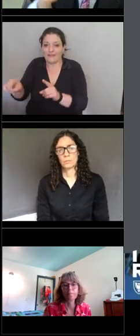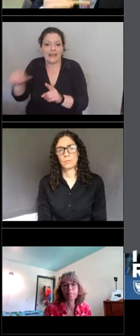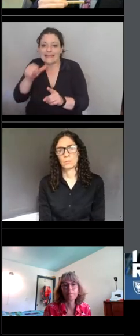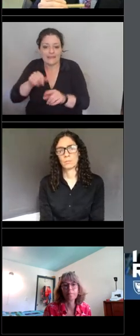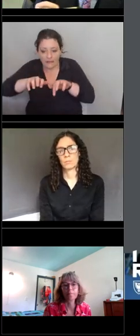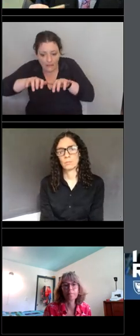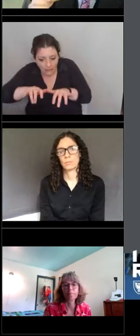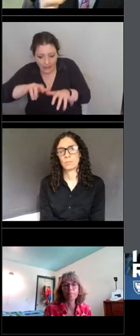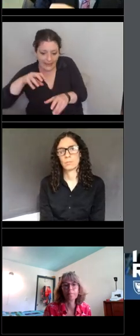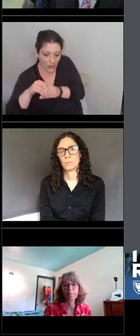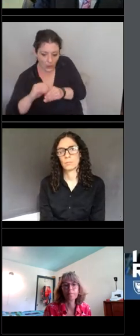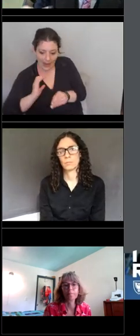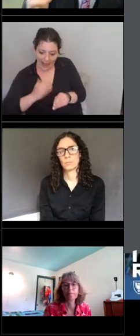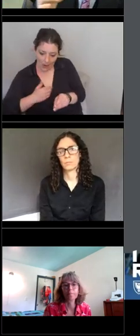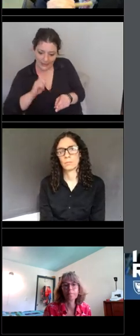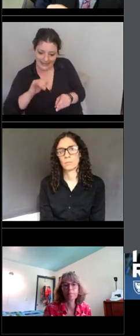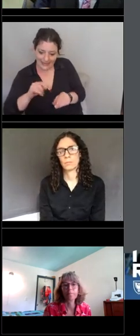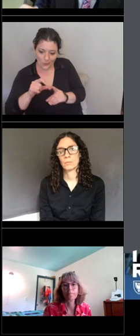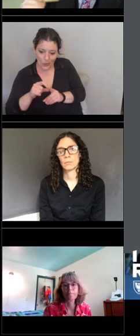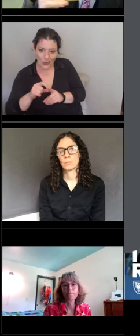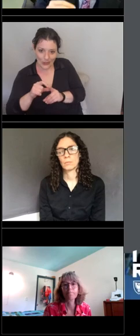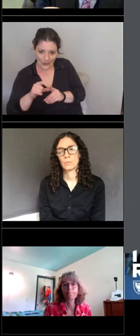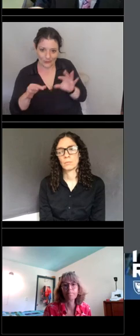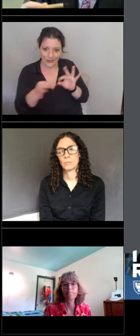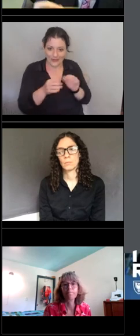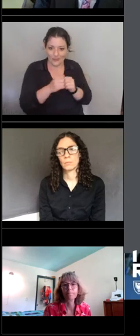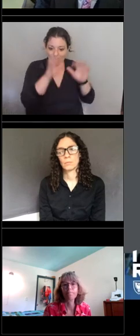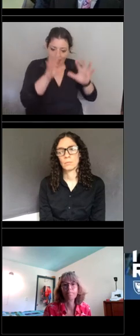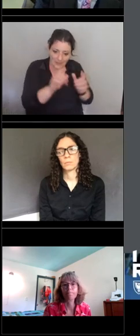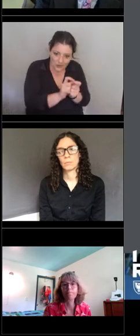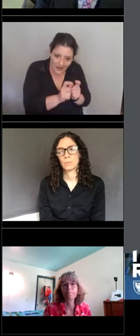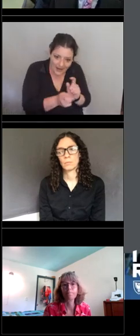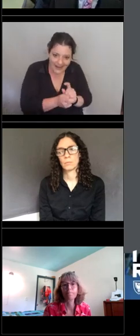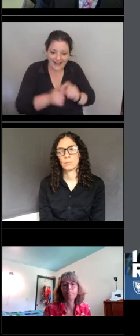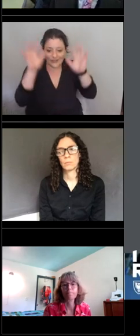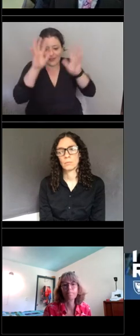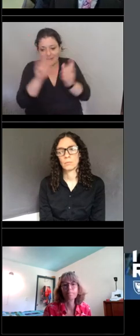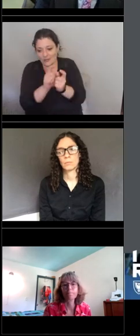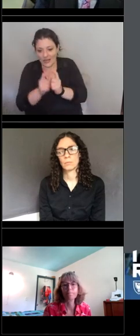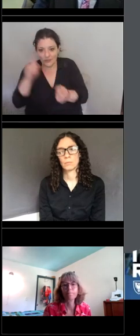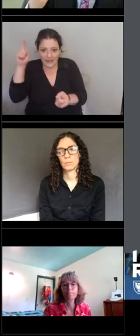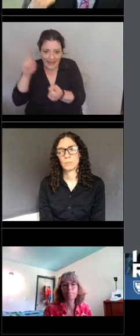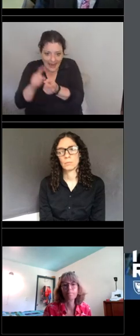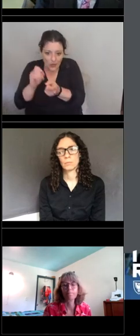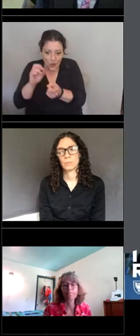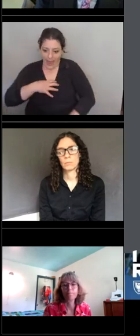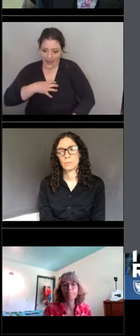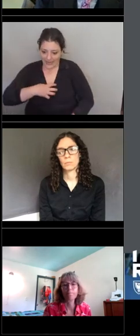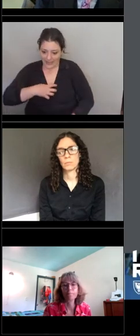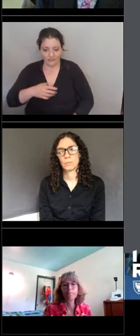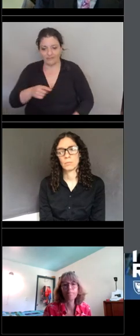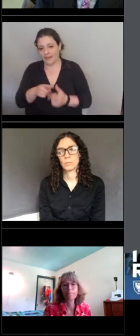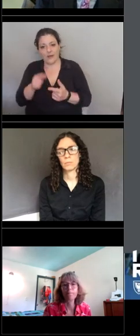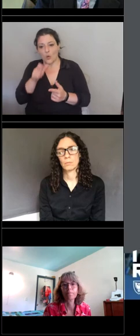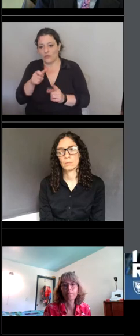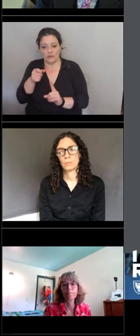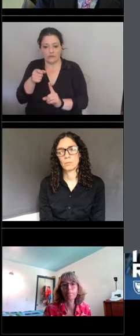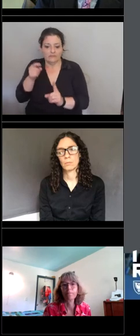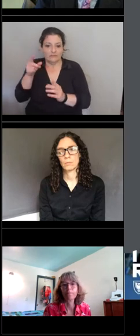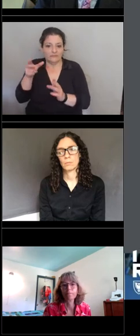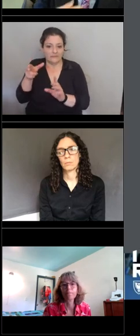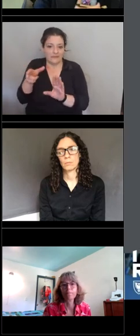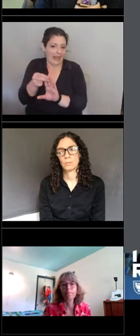relating it back to climate change measures or mitigation or adaptation, it wouldn't have been triggered and pulled out within our